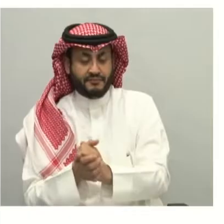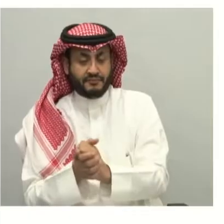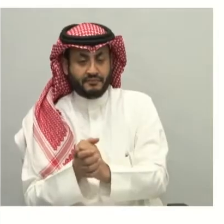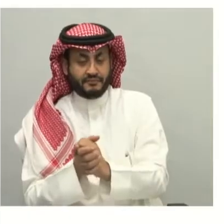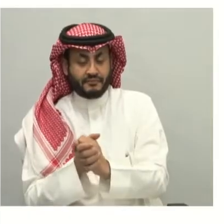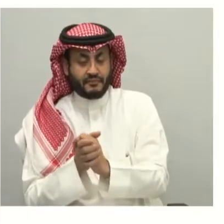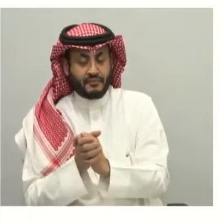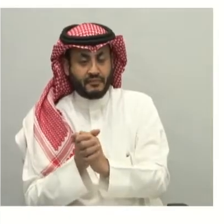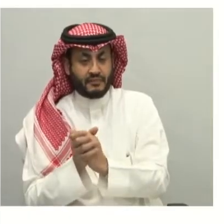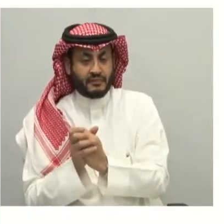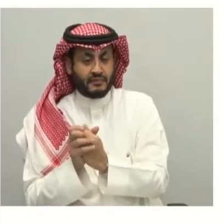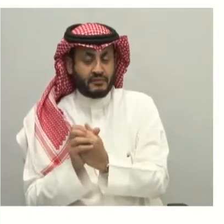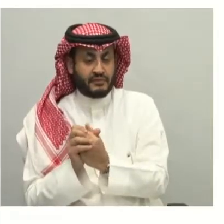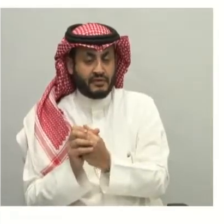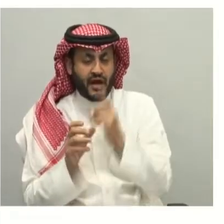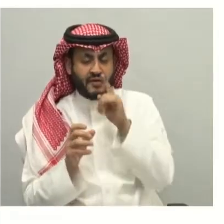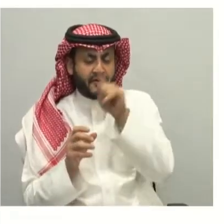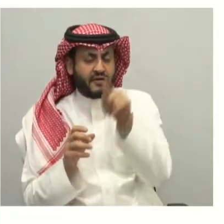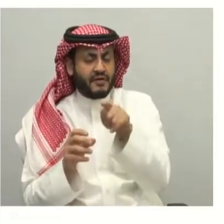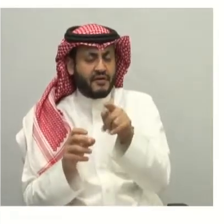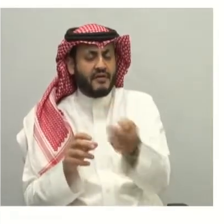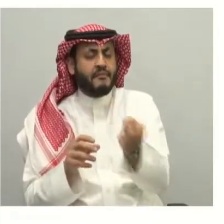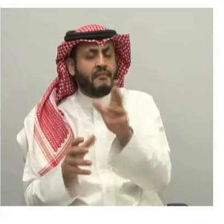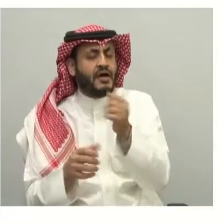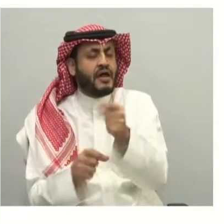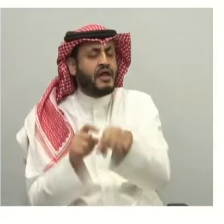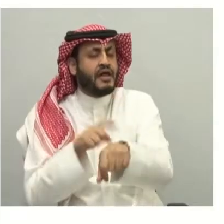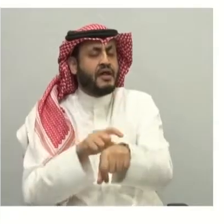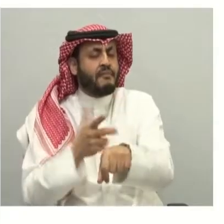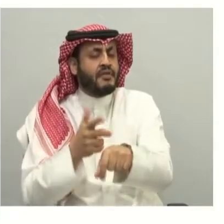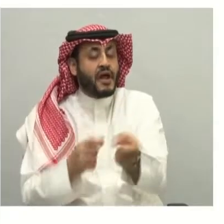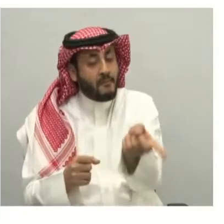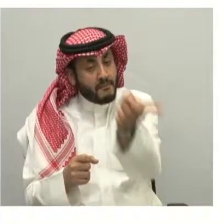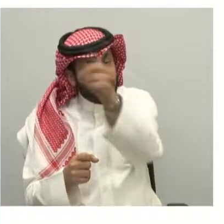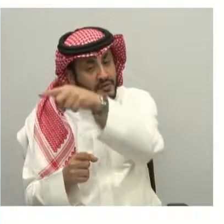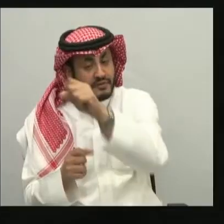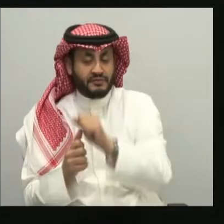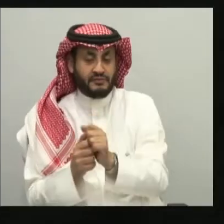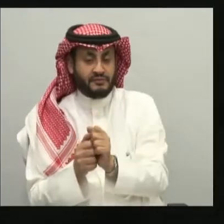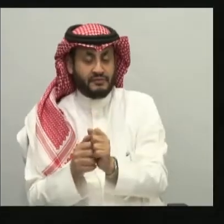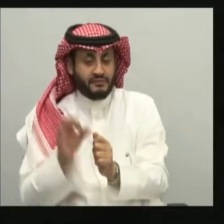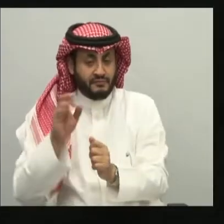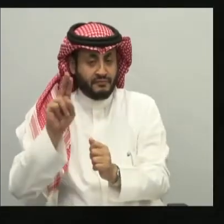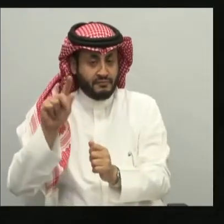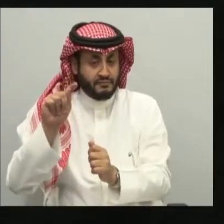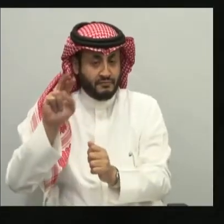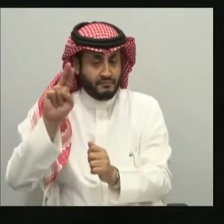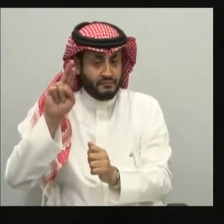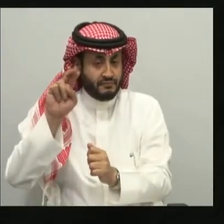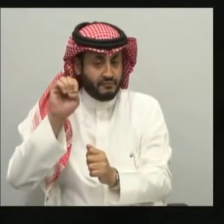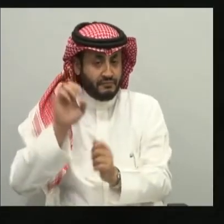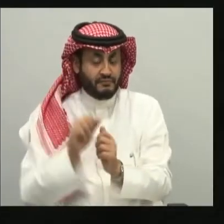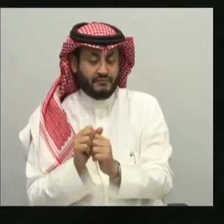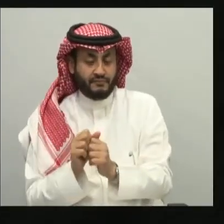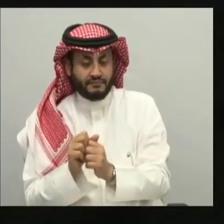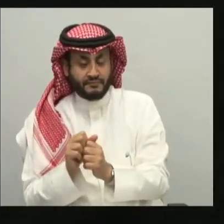jeans? So this is a question about the future and whether you're going to do that thing in the future.